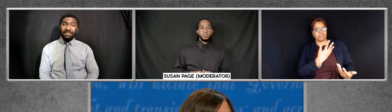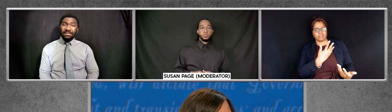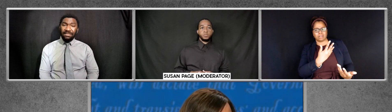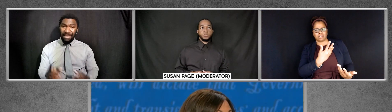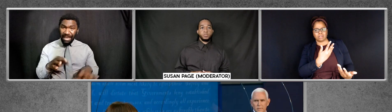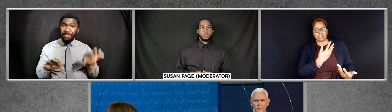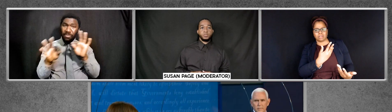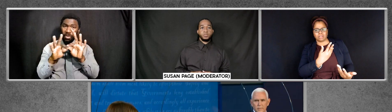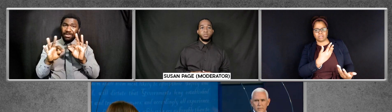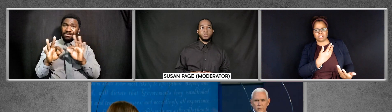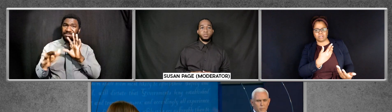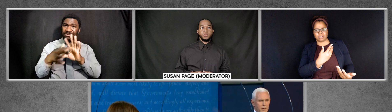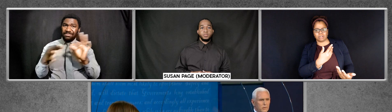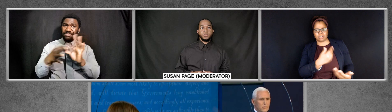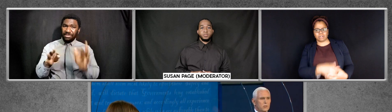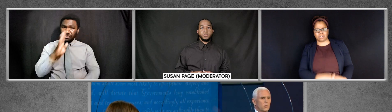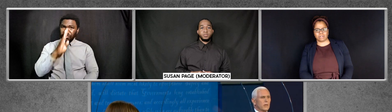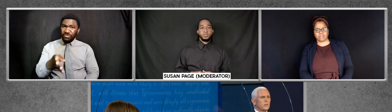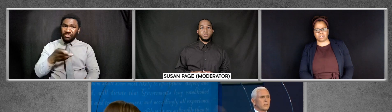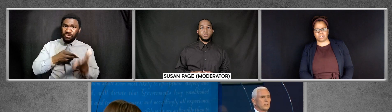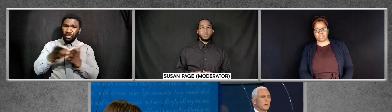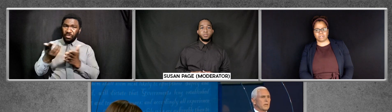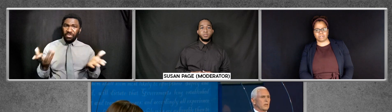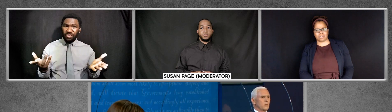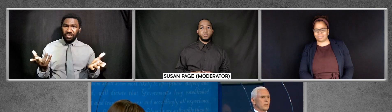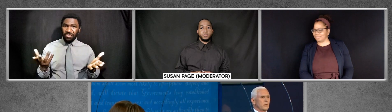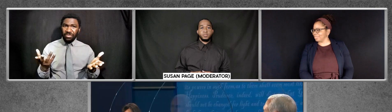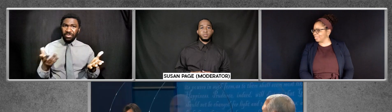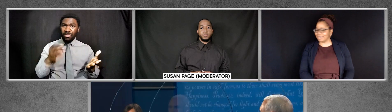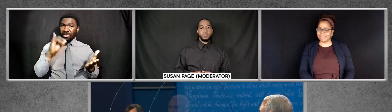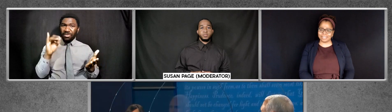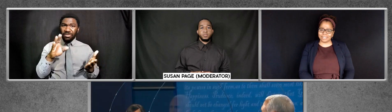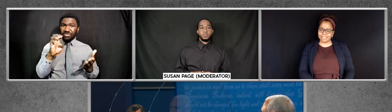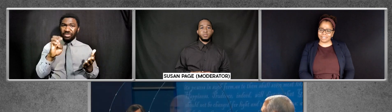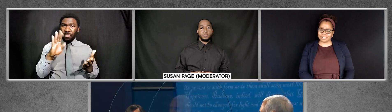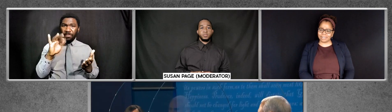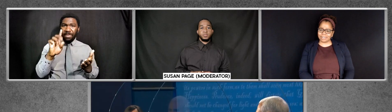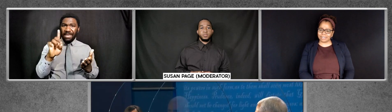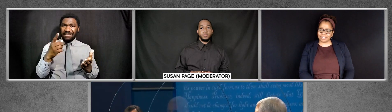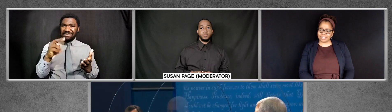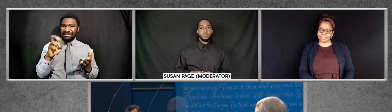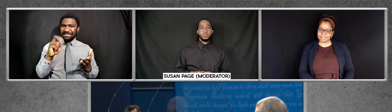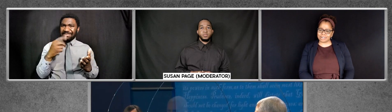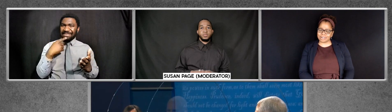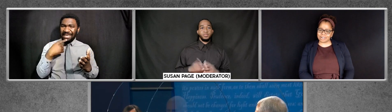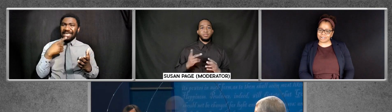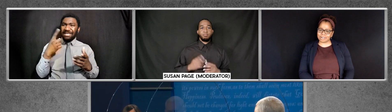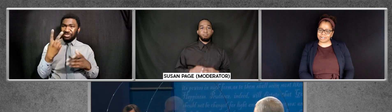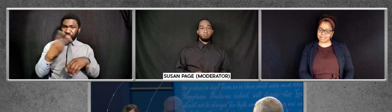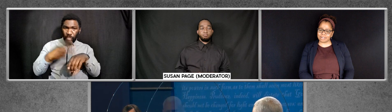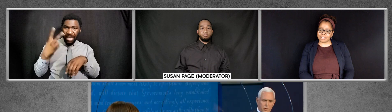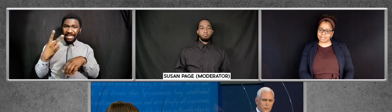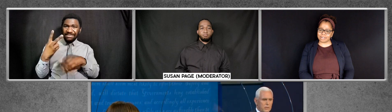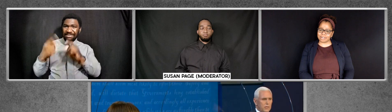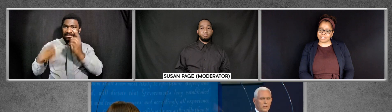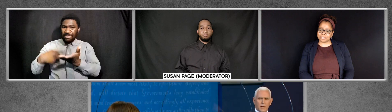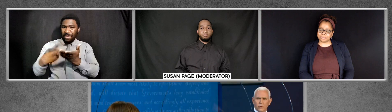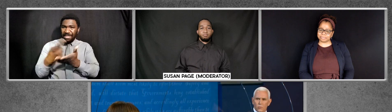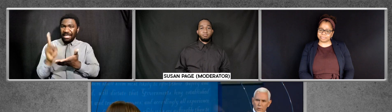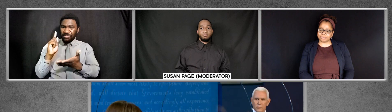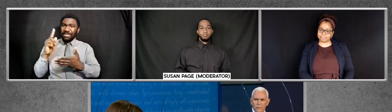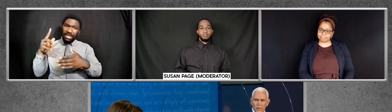truth. Joe Biden said twice in the debate last week that he's going to repeal the Trump tax cuts. That was tax cuts that